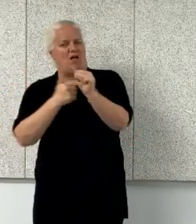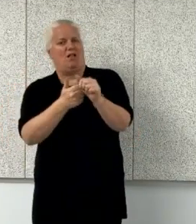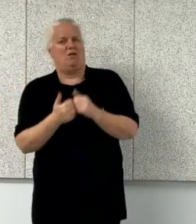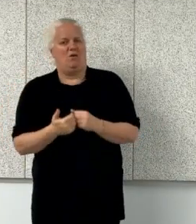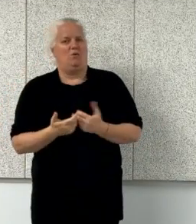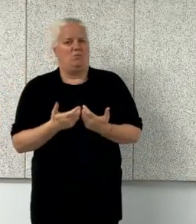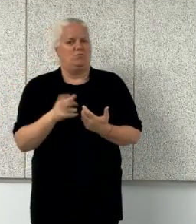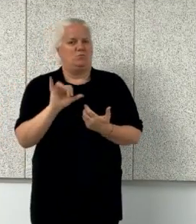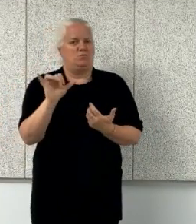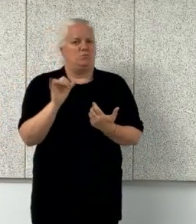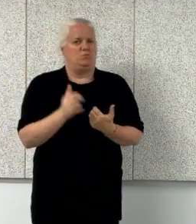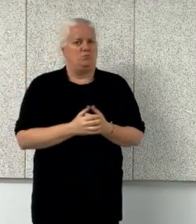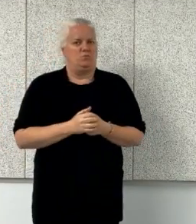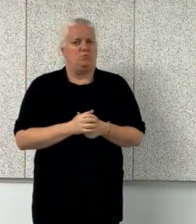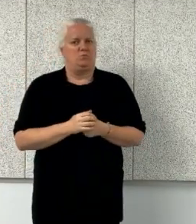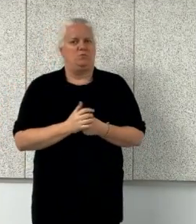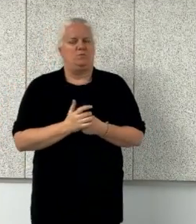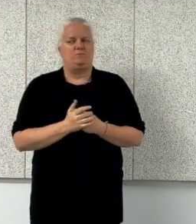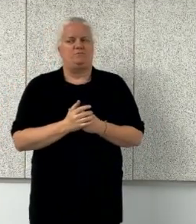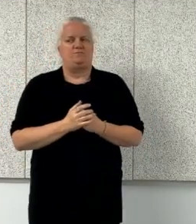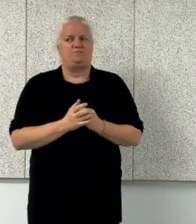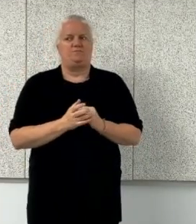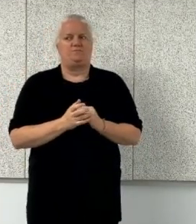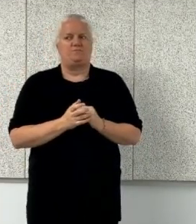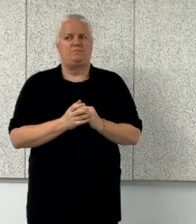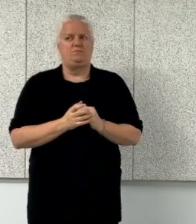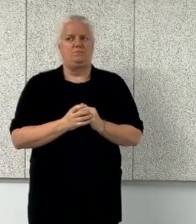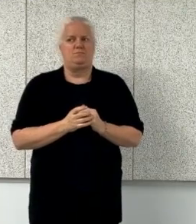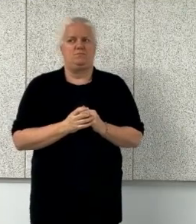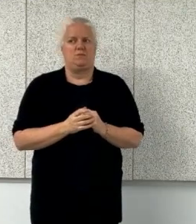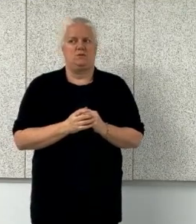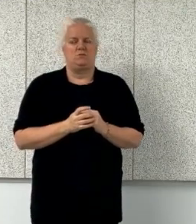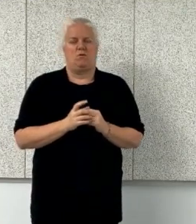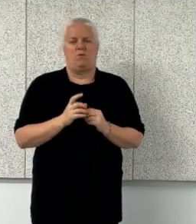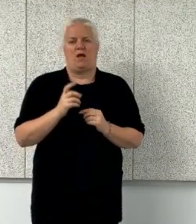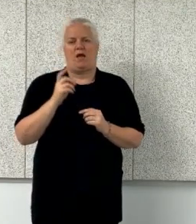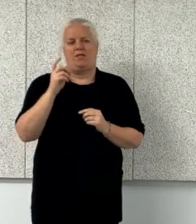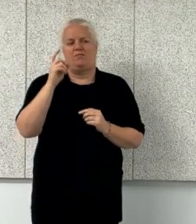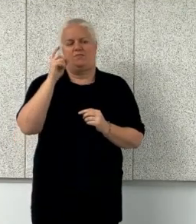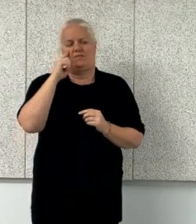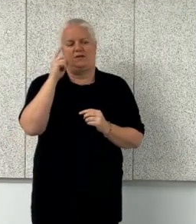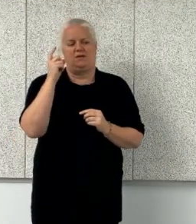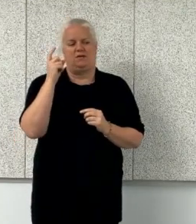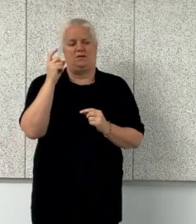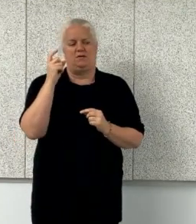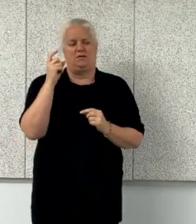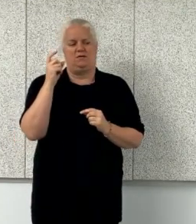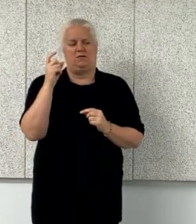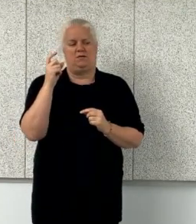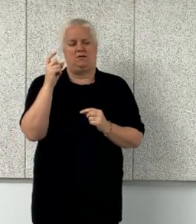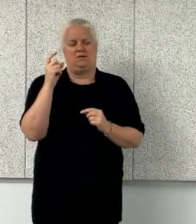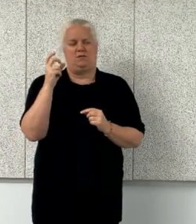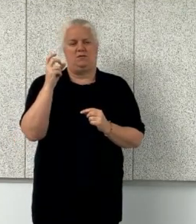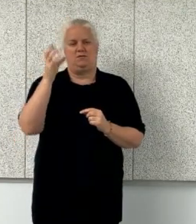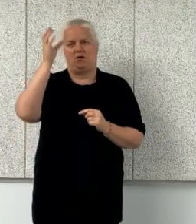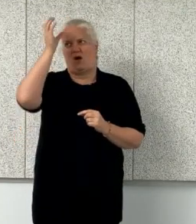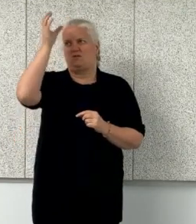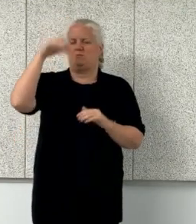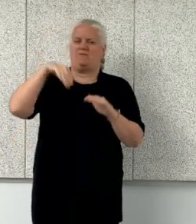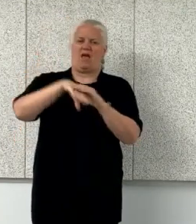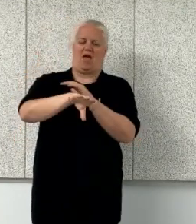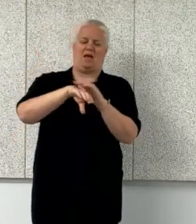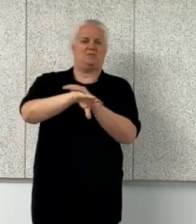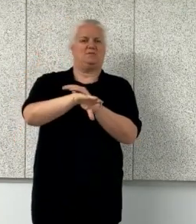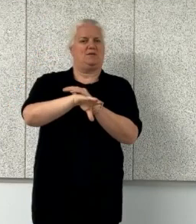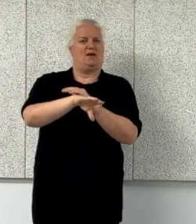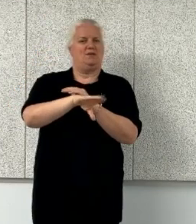ball as well. So I think there's like an expansion in the way that in the way that access is happening in our